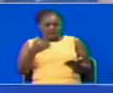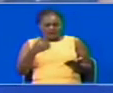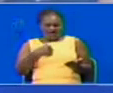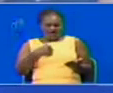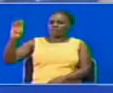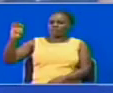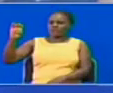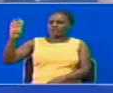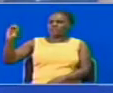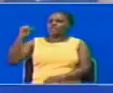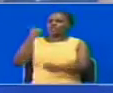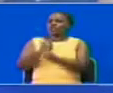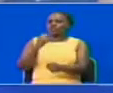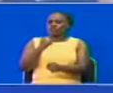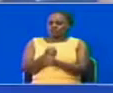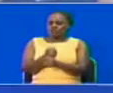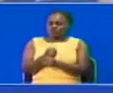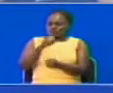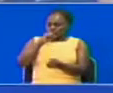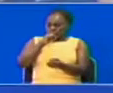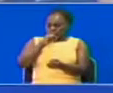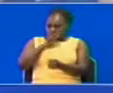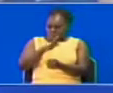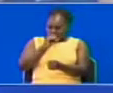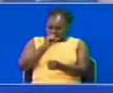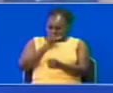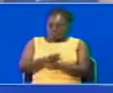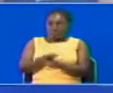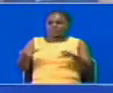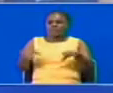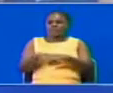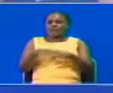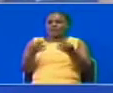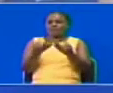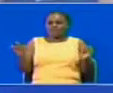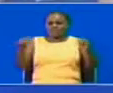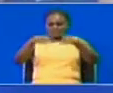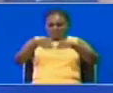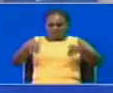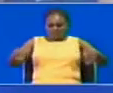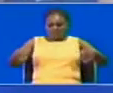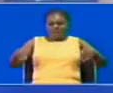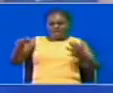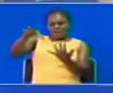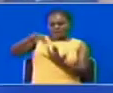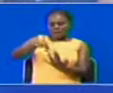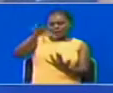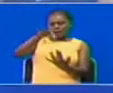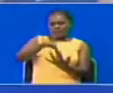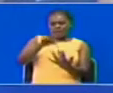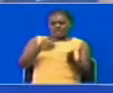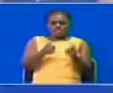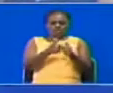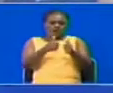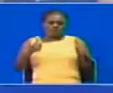a six-member team to assure members of a free and fair nomination exercise in order to prevent fallout after